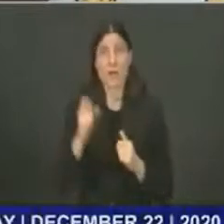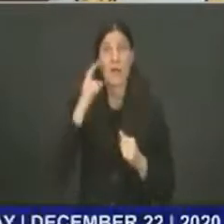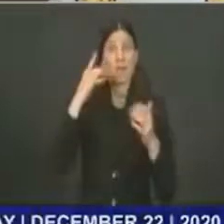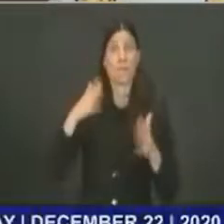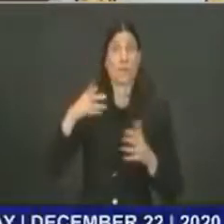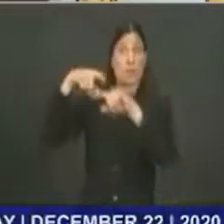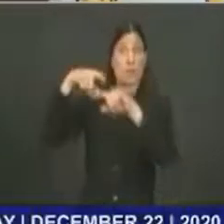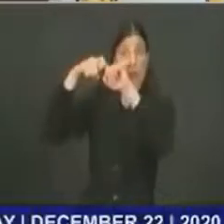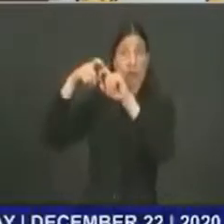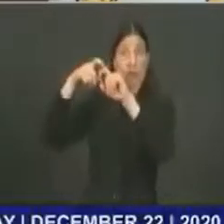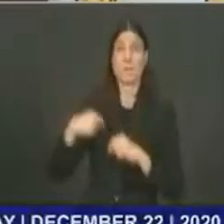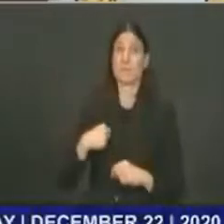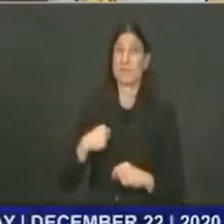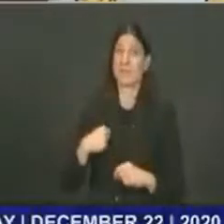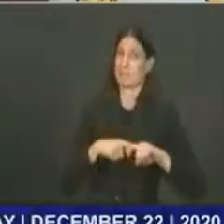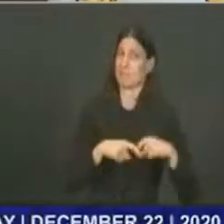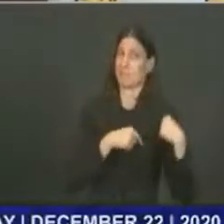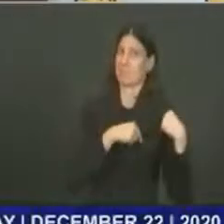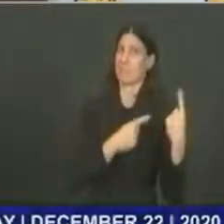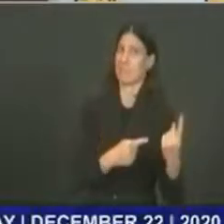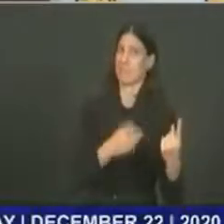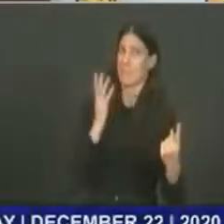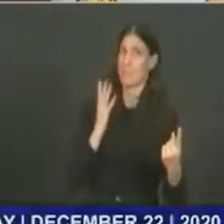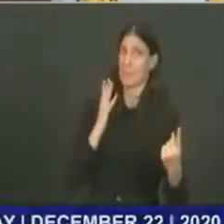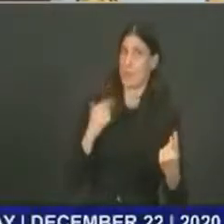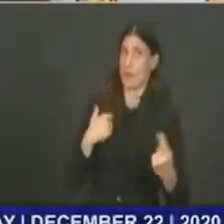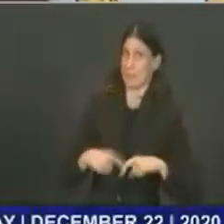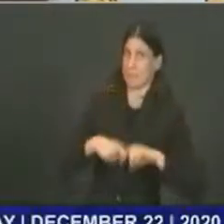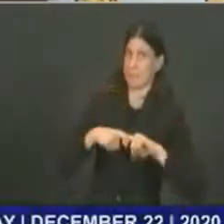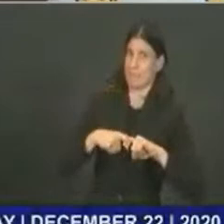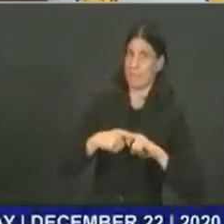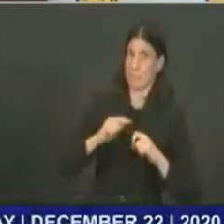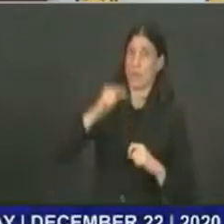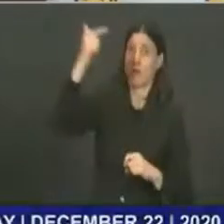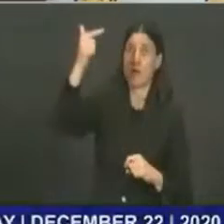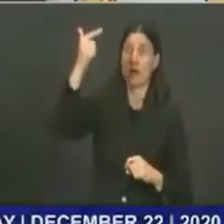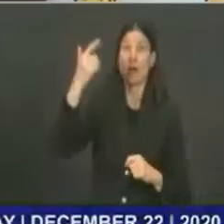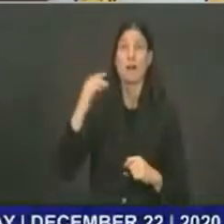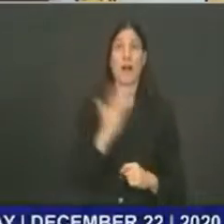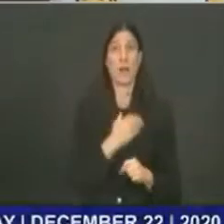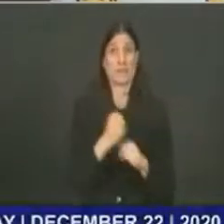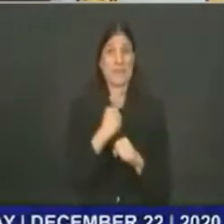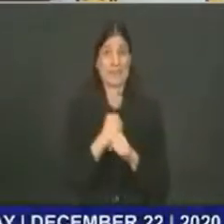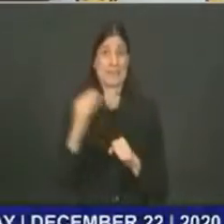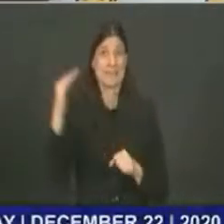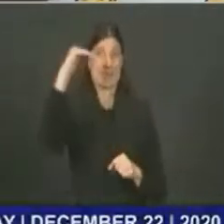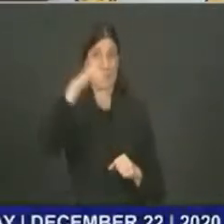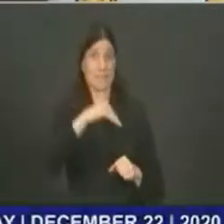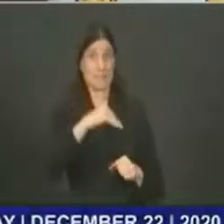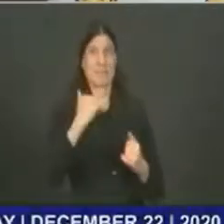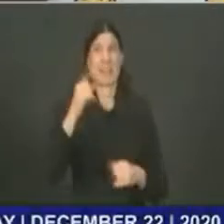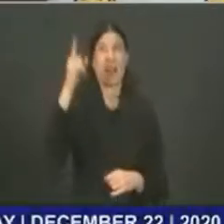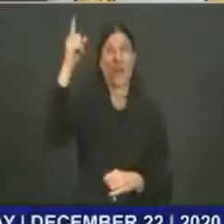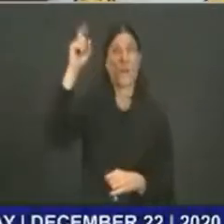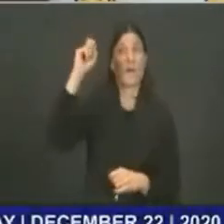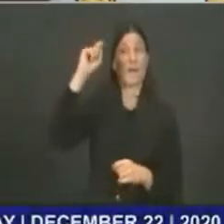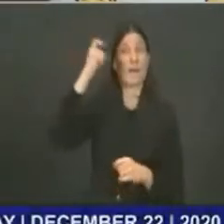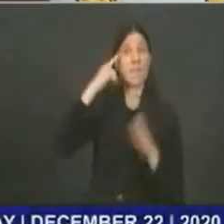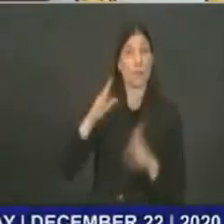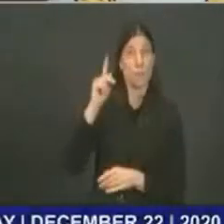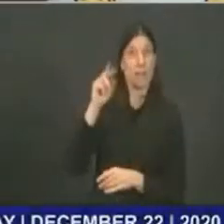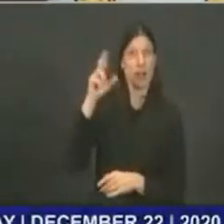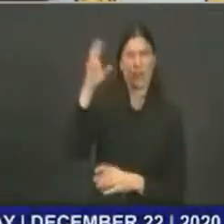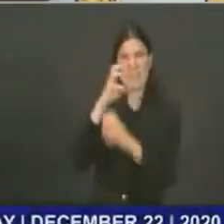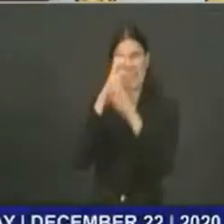early. And as a result, we're seeing some pretty good results. So we've also massively ramped up our